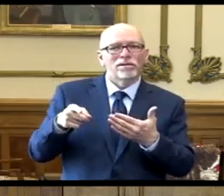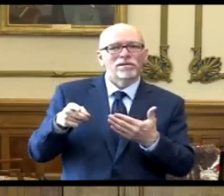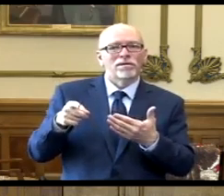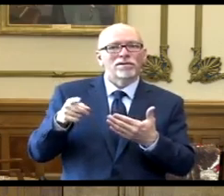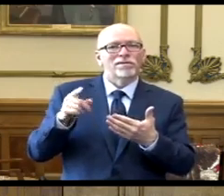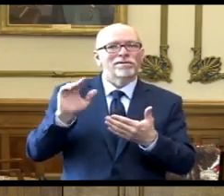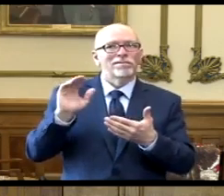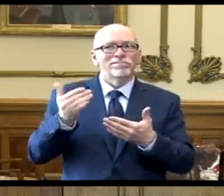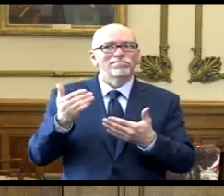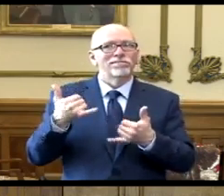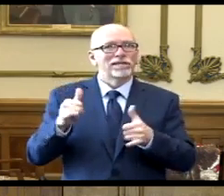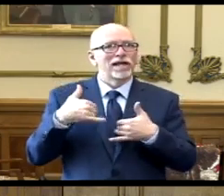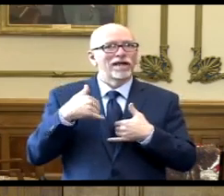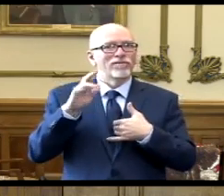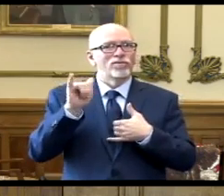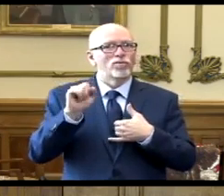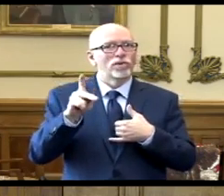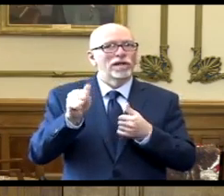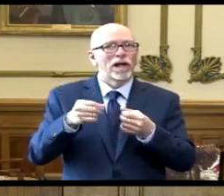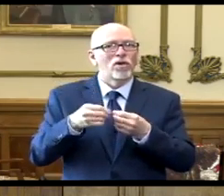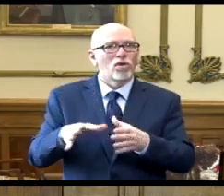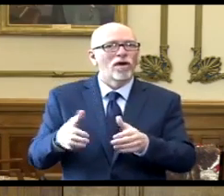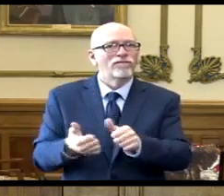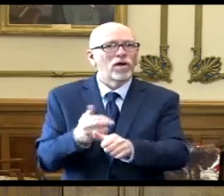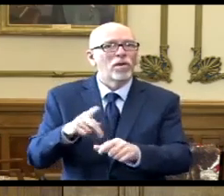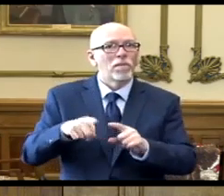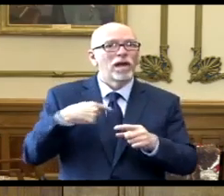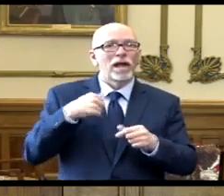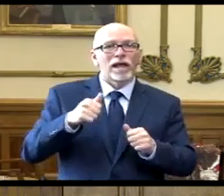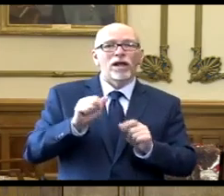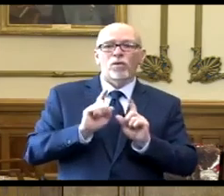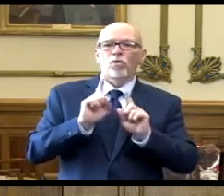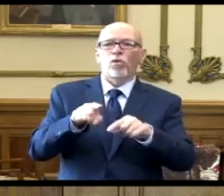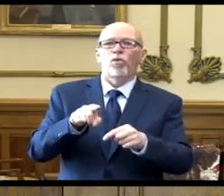some risk of loss to follow-up. But if you can find out while you're still